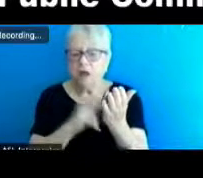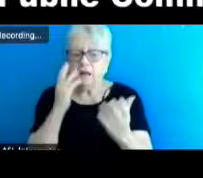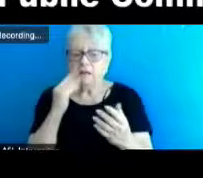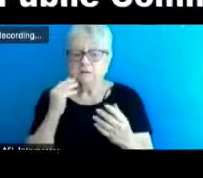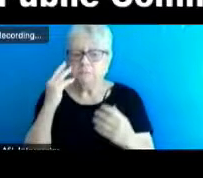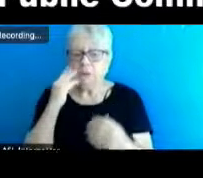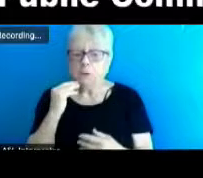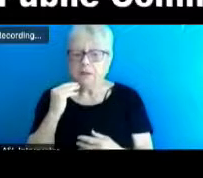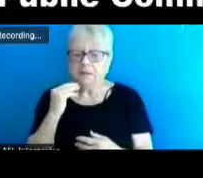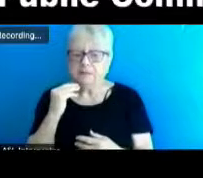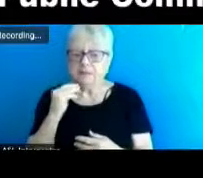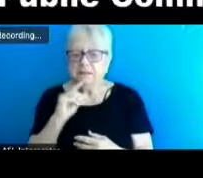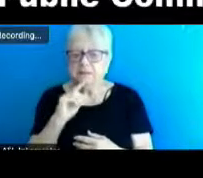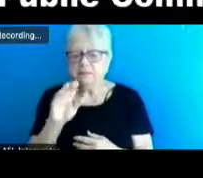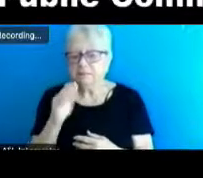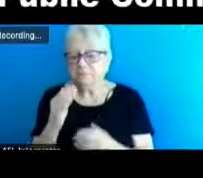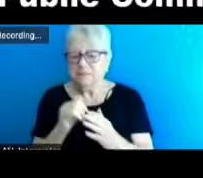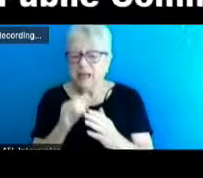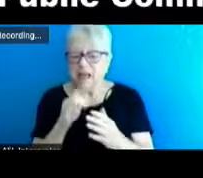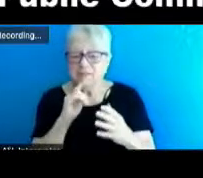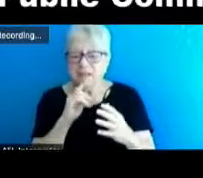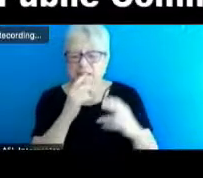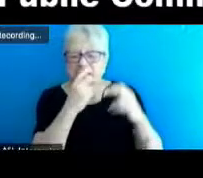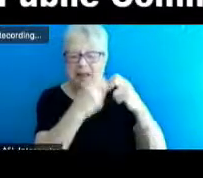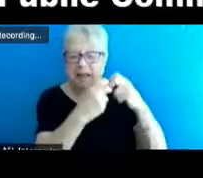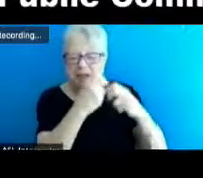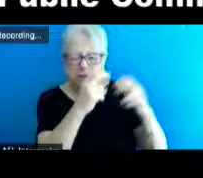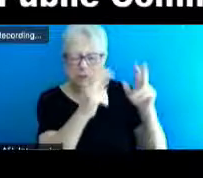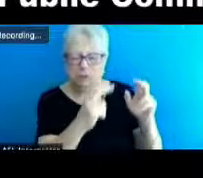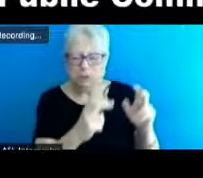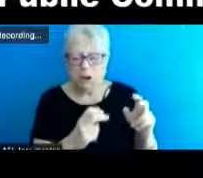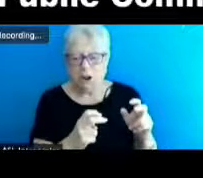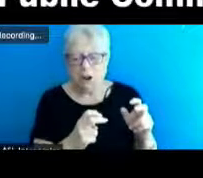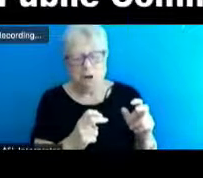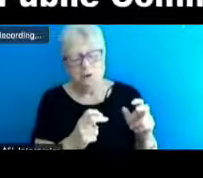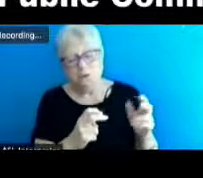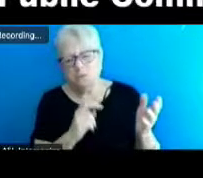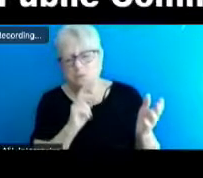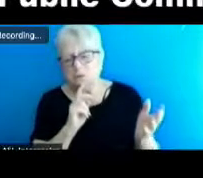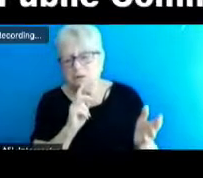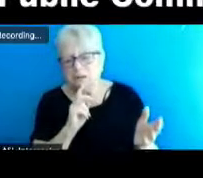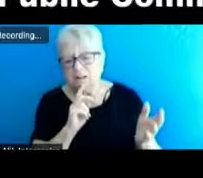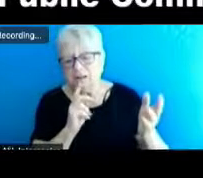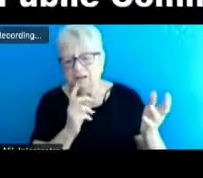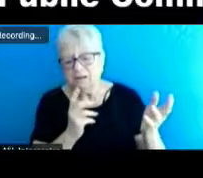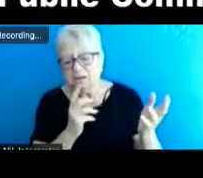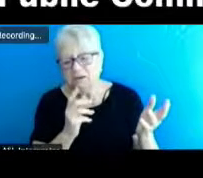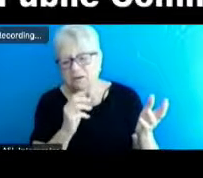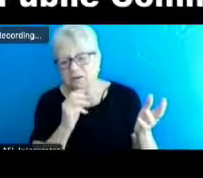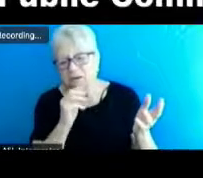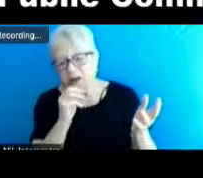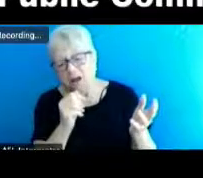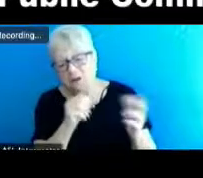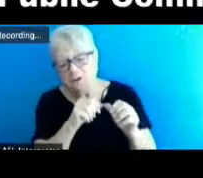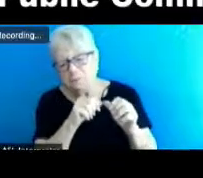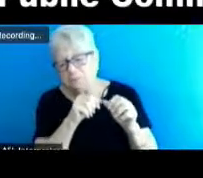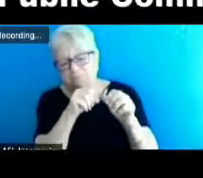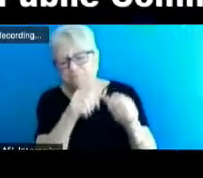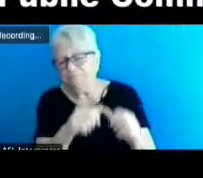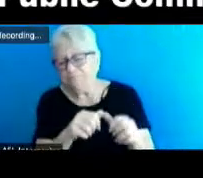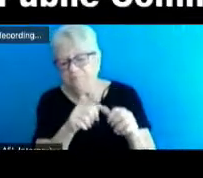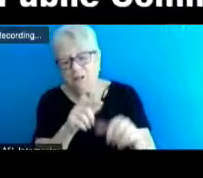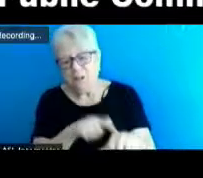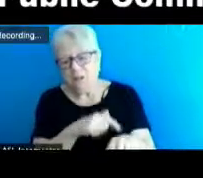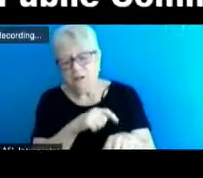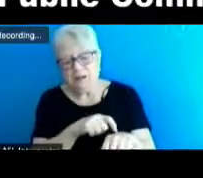I mean, it sounds like these issues are not. I'm getting the sense these issues are not going to be intricate and prolonged to work